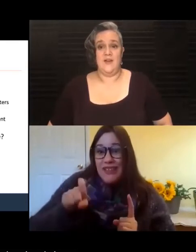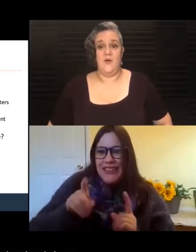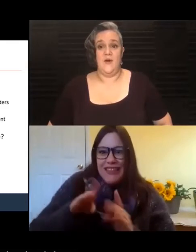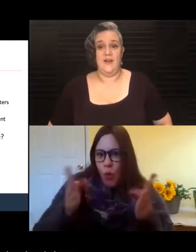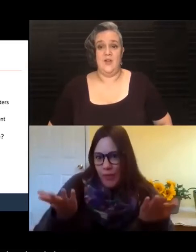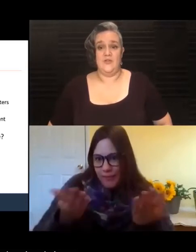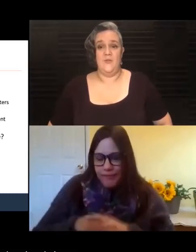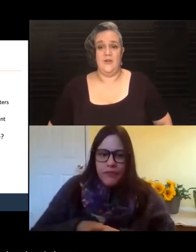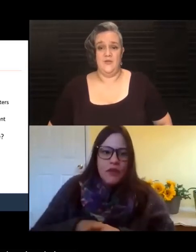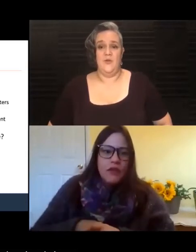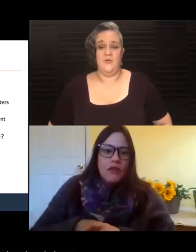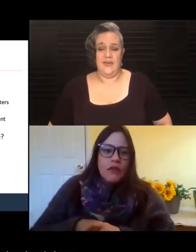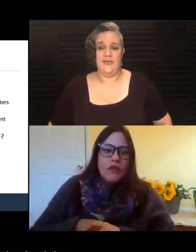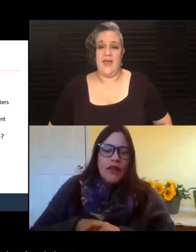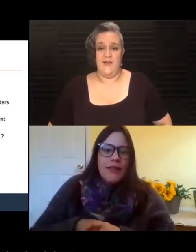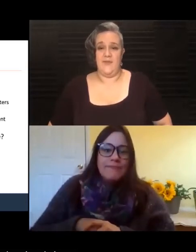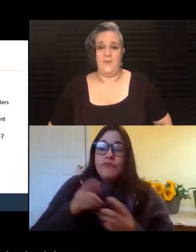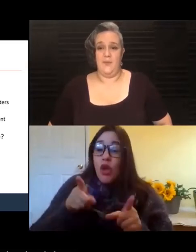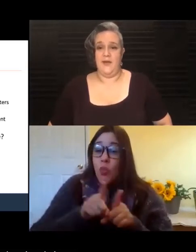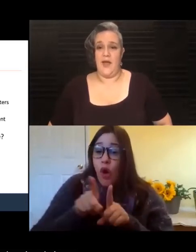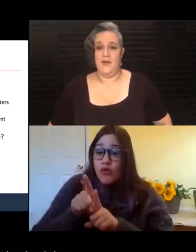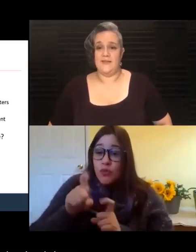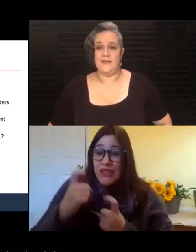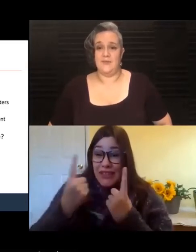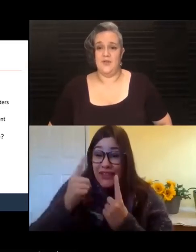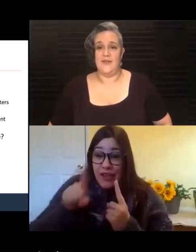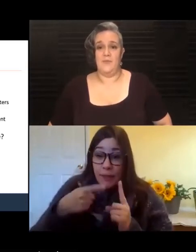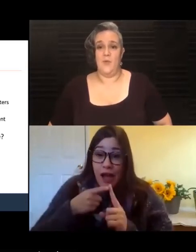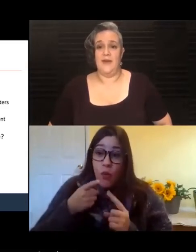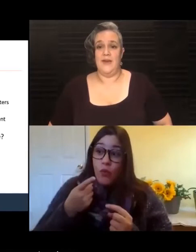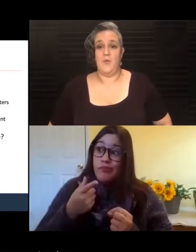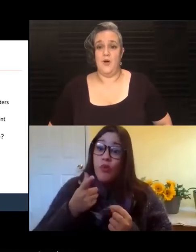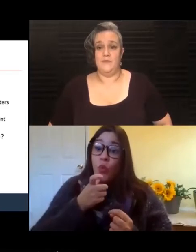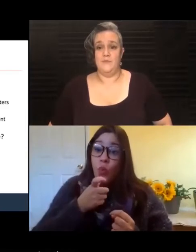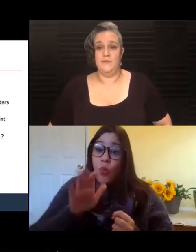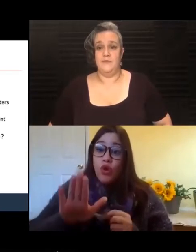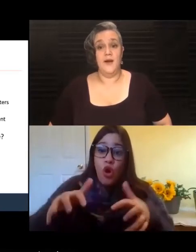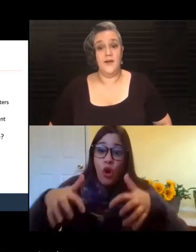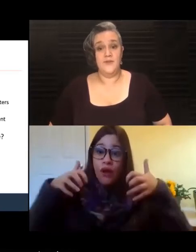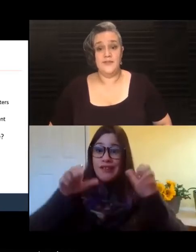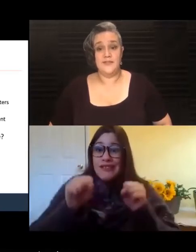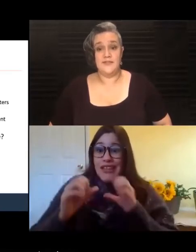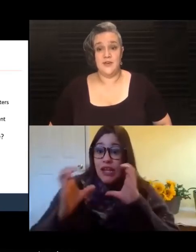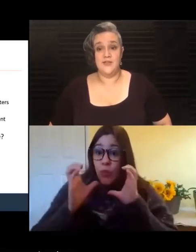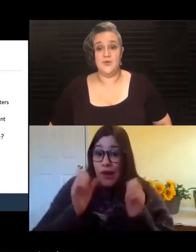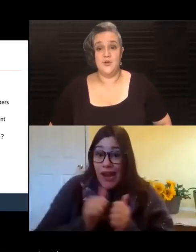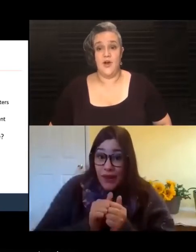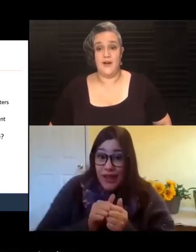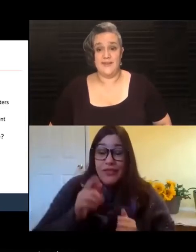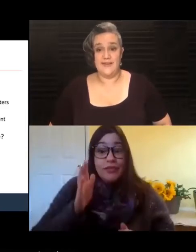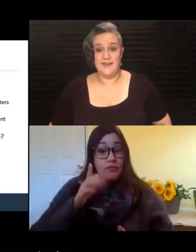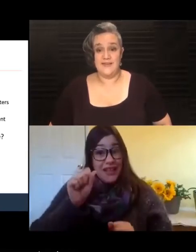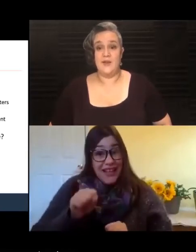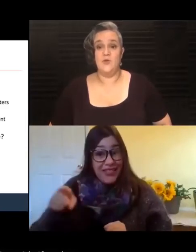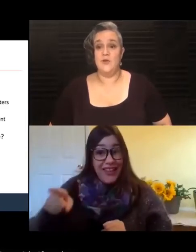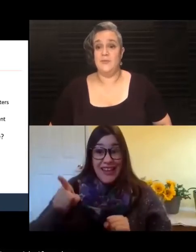And then go ahead and close it when you don't need to have that public comment accessible in that moment anymore. Another thing to consider is who your